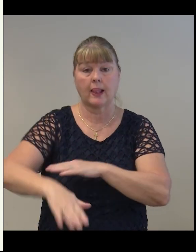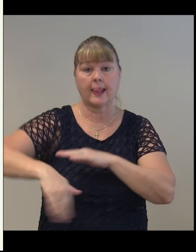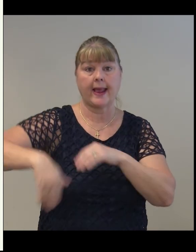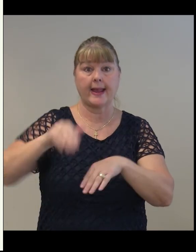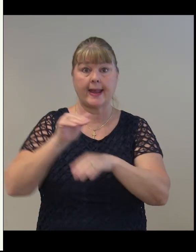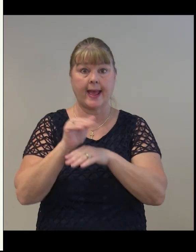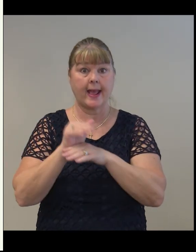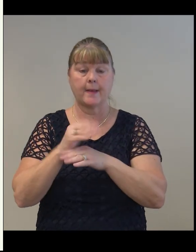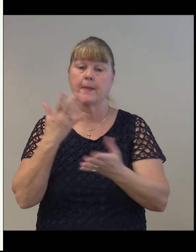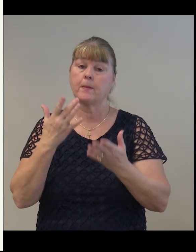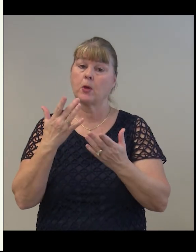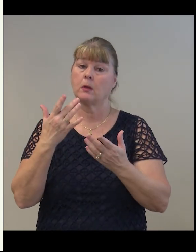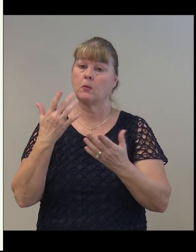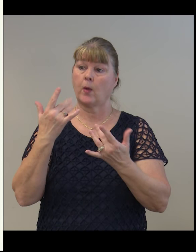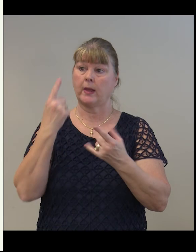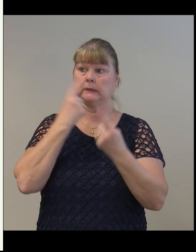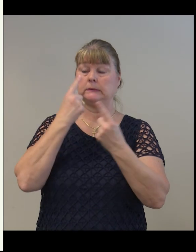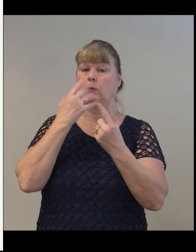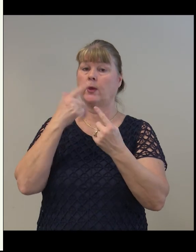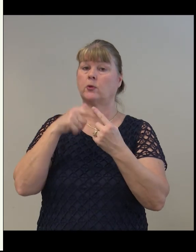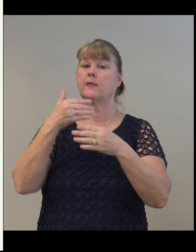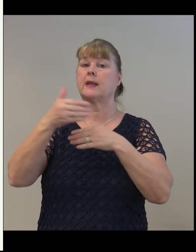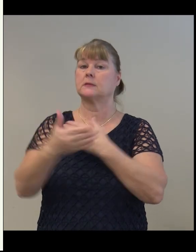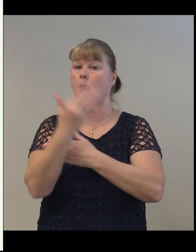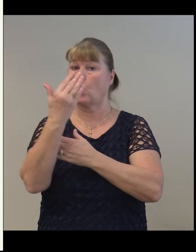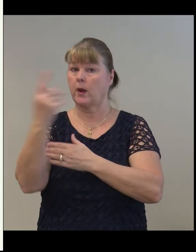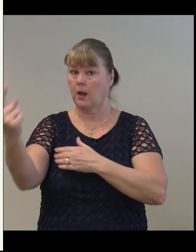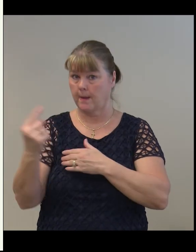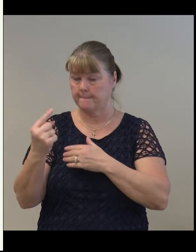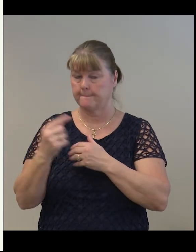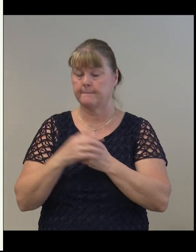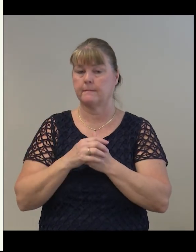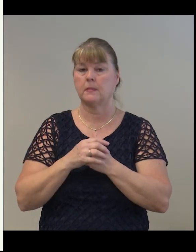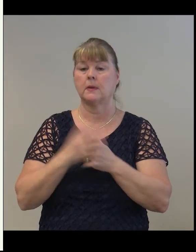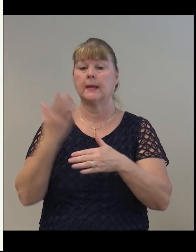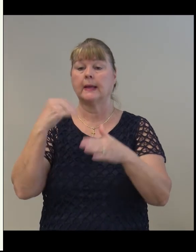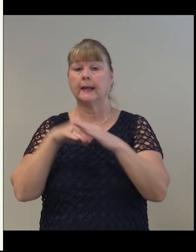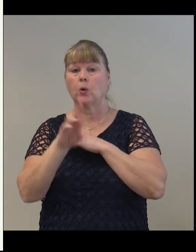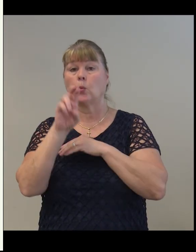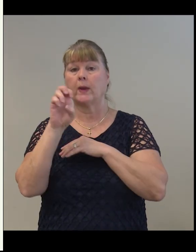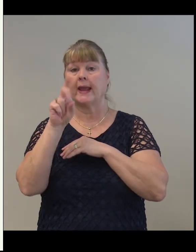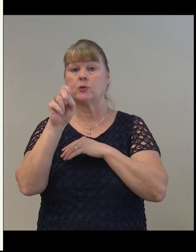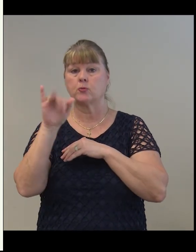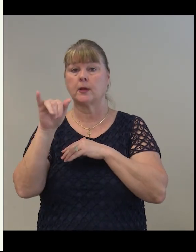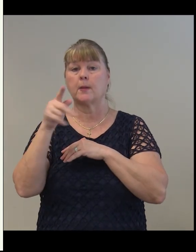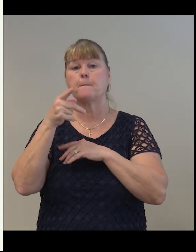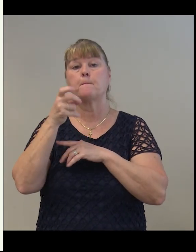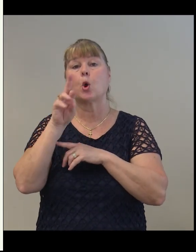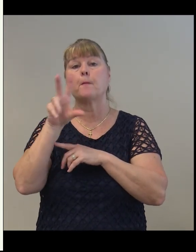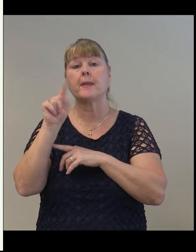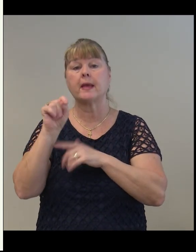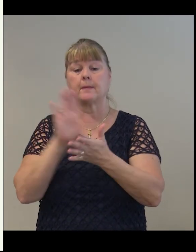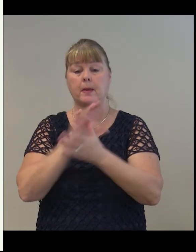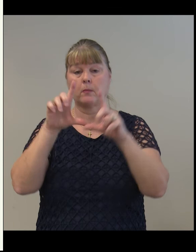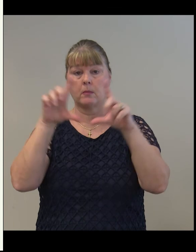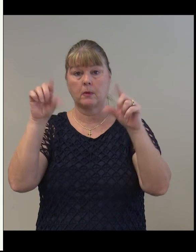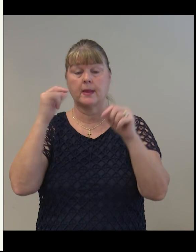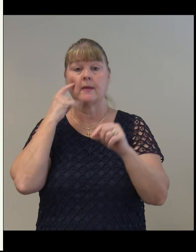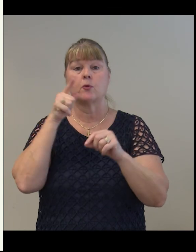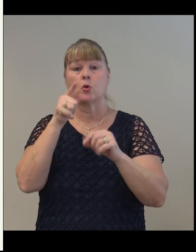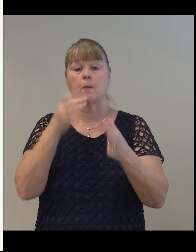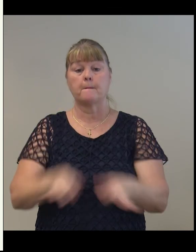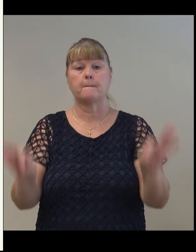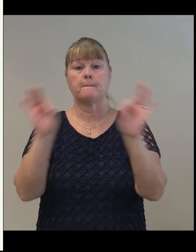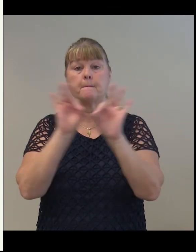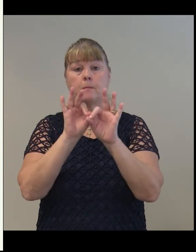night, you might want to reconsider and wait until the next morning. Reentry permits. If you are part of a